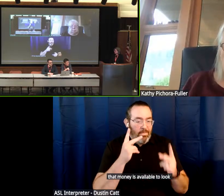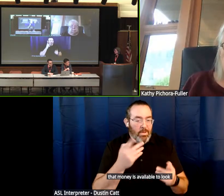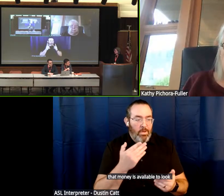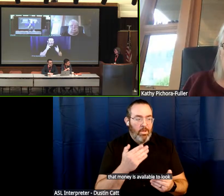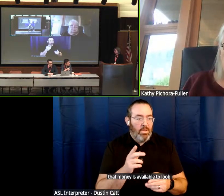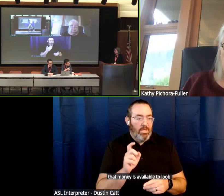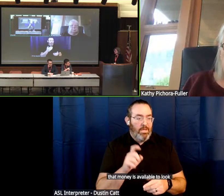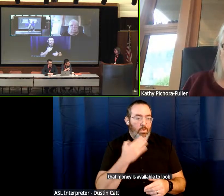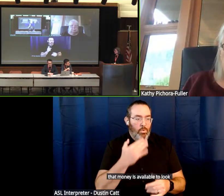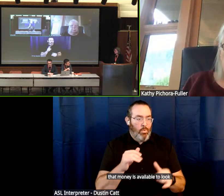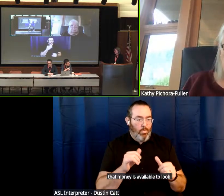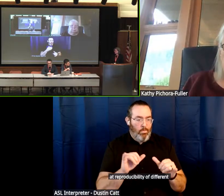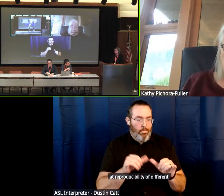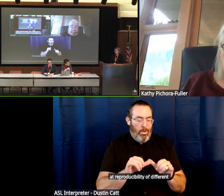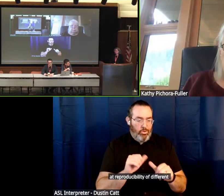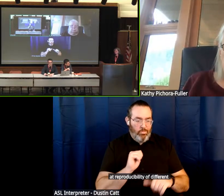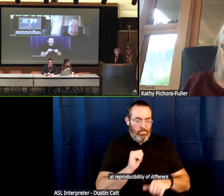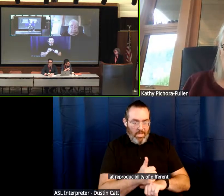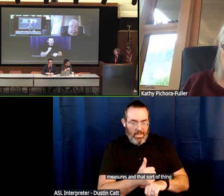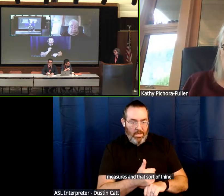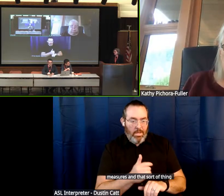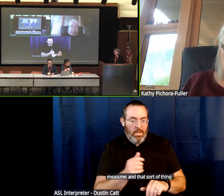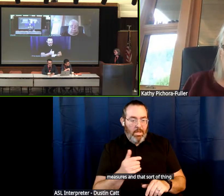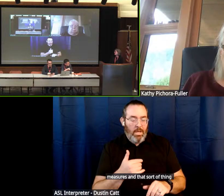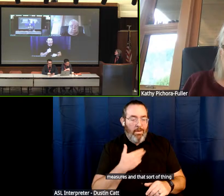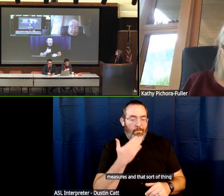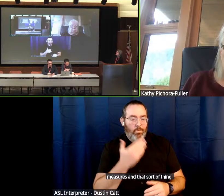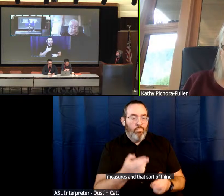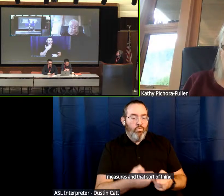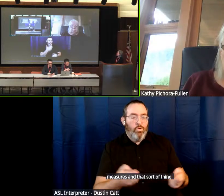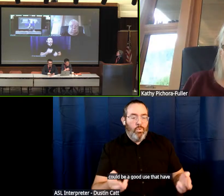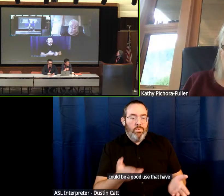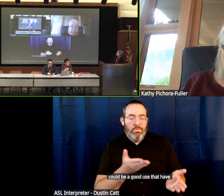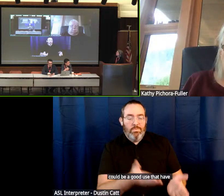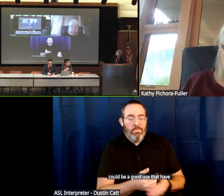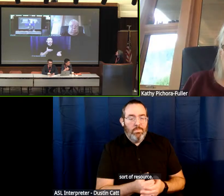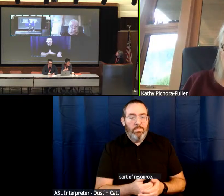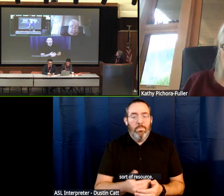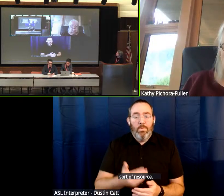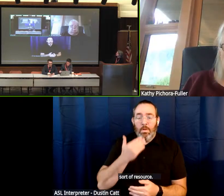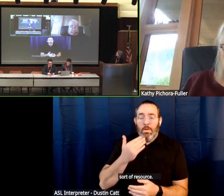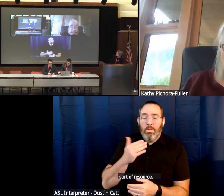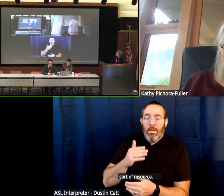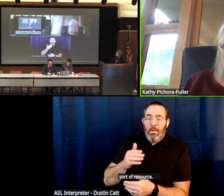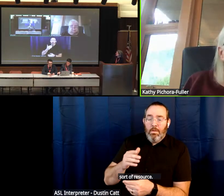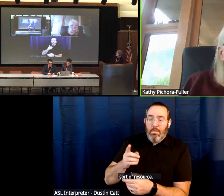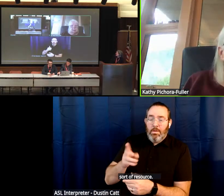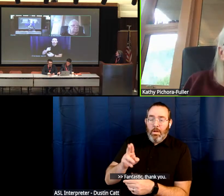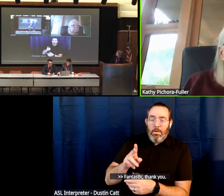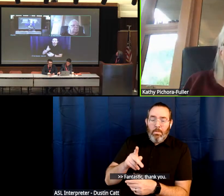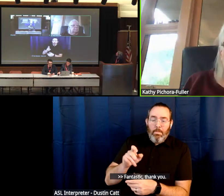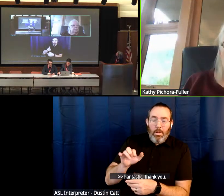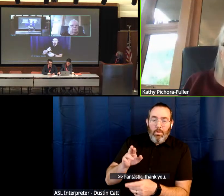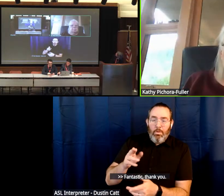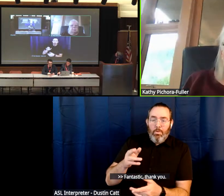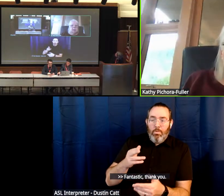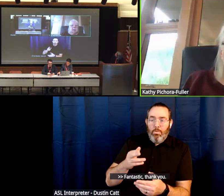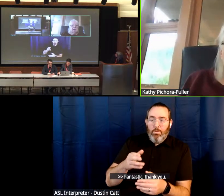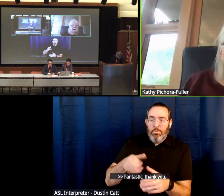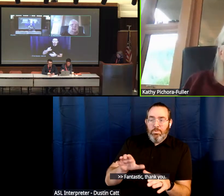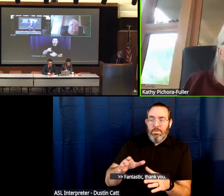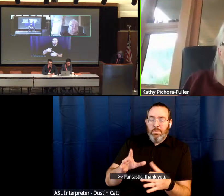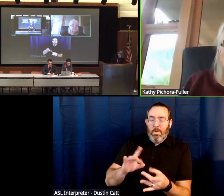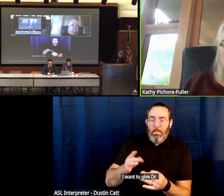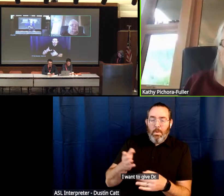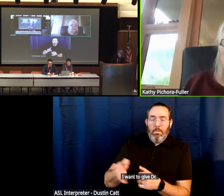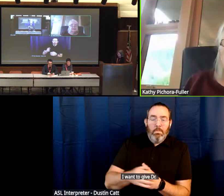a good use of that sort of resource. Fantastic, thank you. I want to give Dr. Pickler-Fuller a chance to comment. Yeah. So